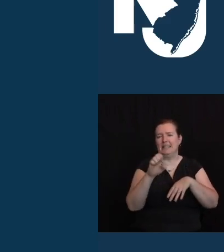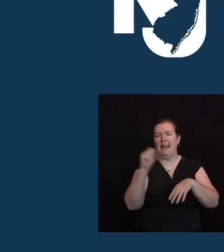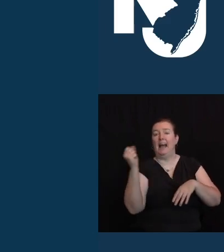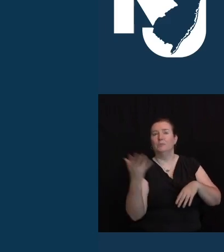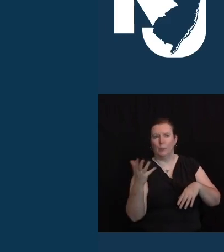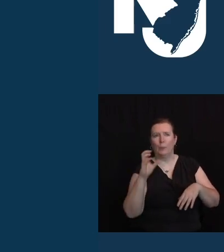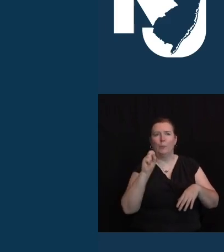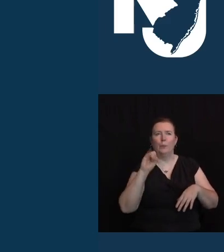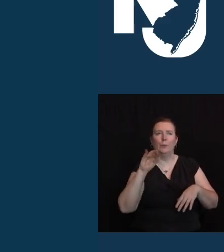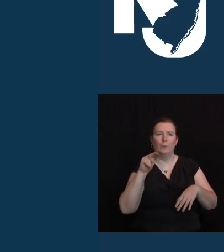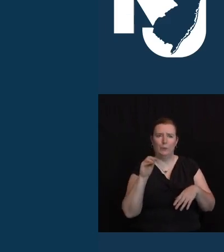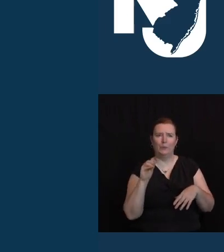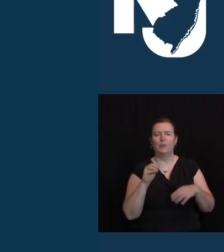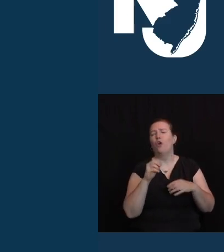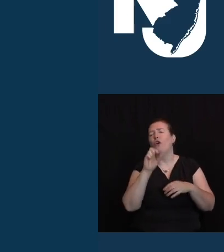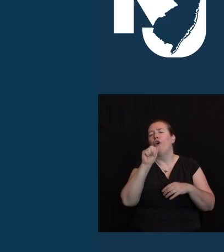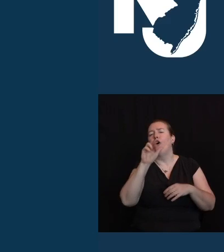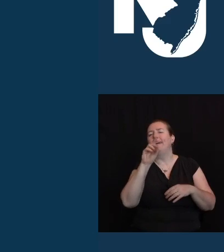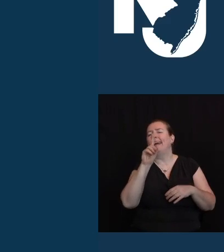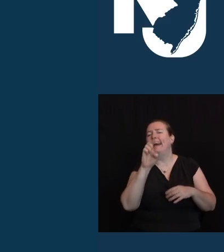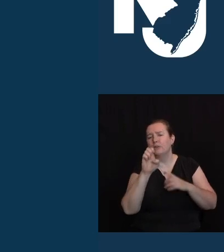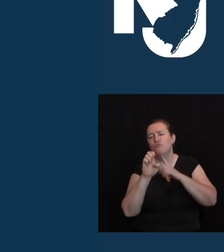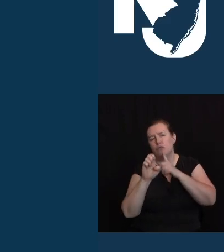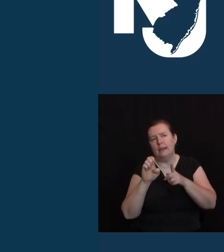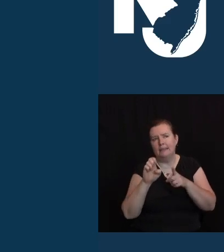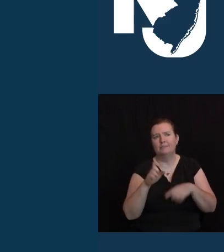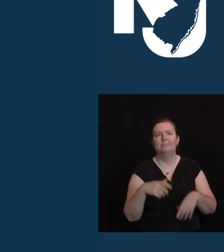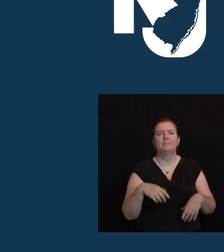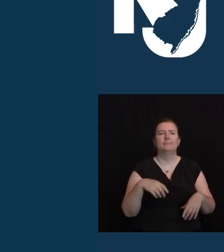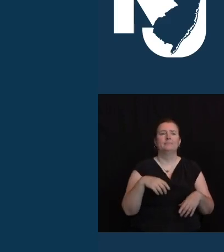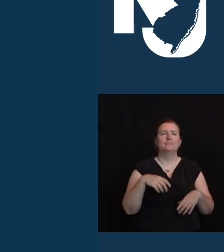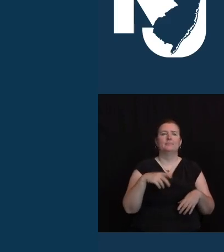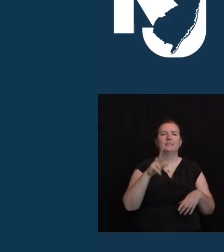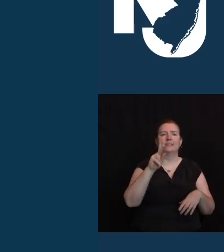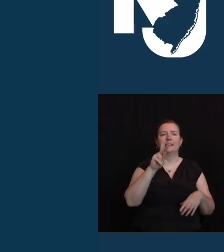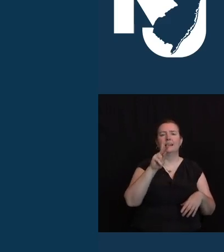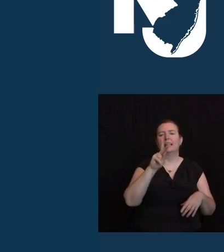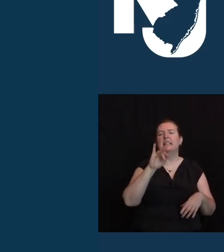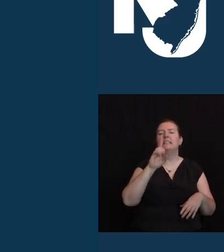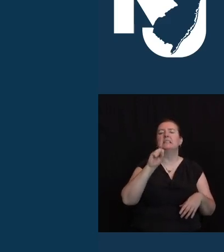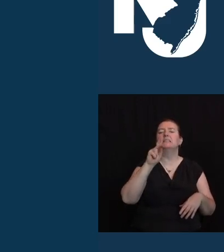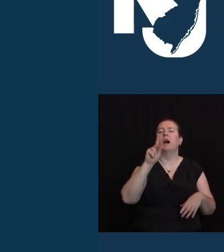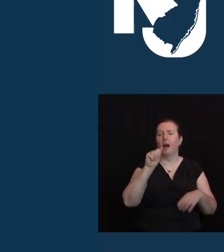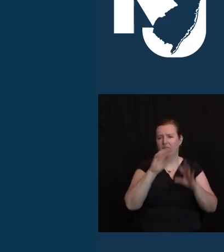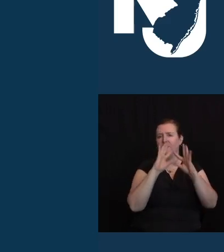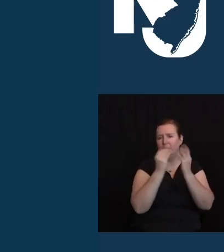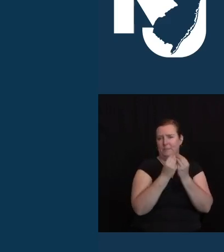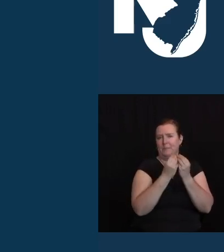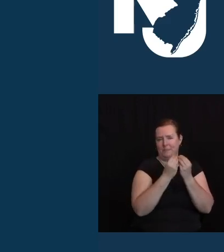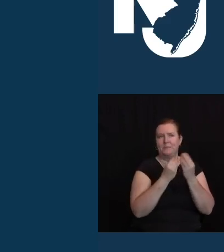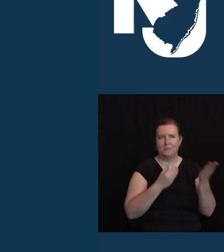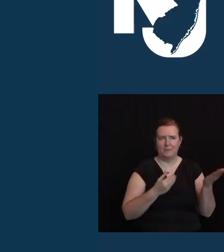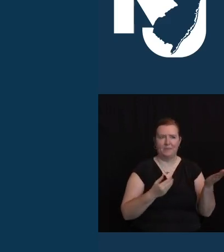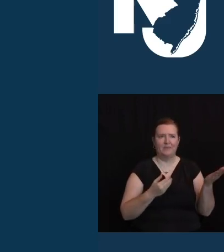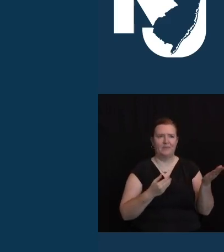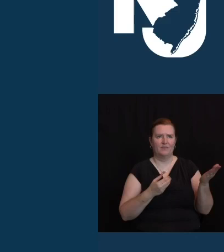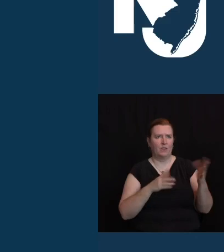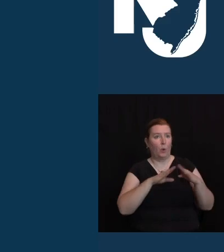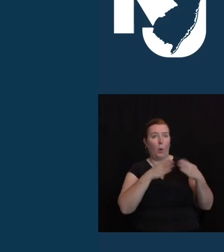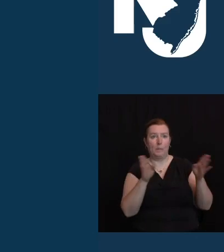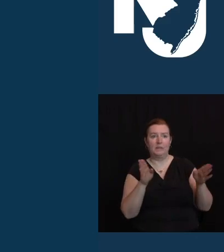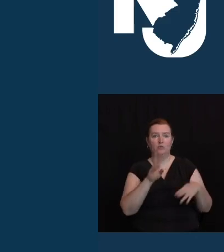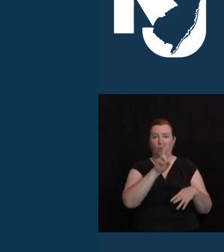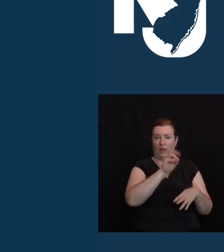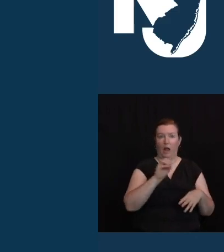Kiska family, who are celebrating, by the way, their 15th summer at the arcade this year, having opened in 2006. The